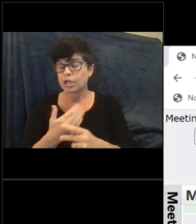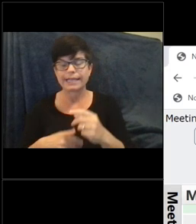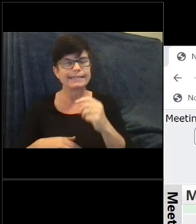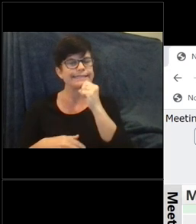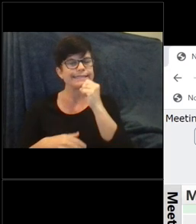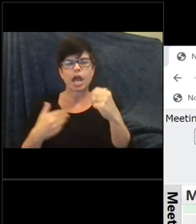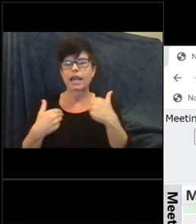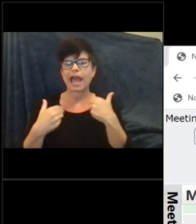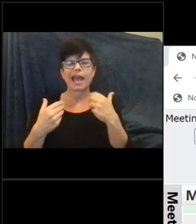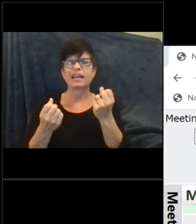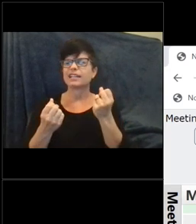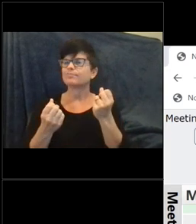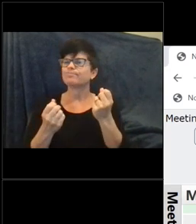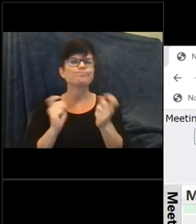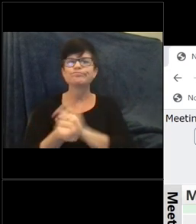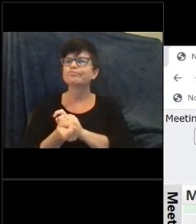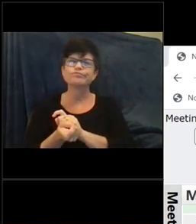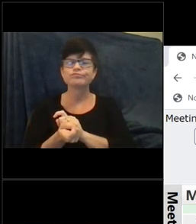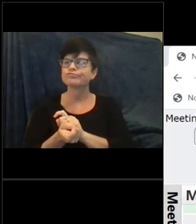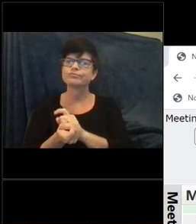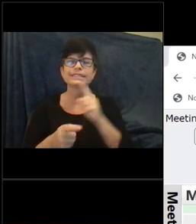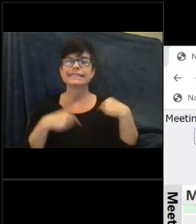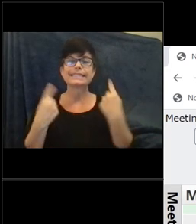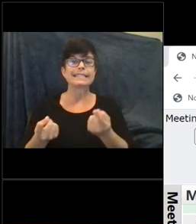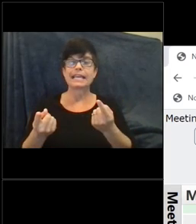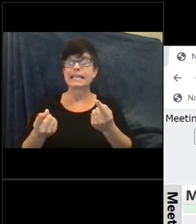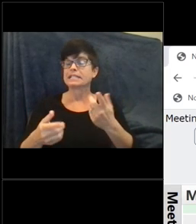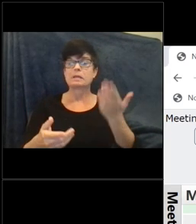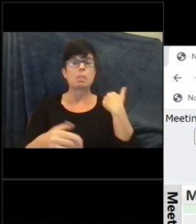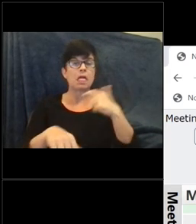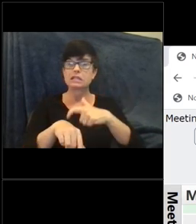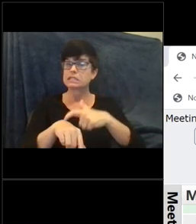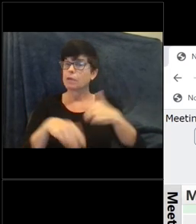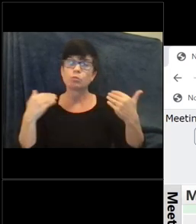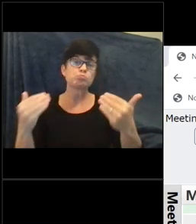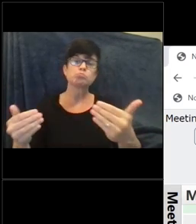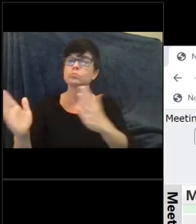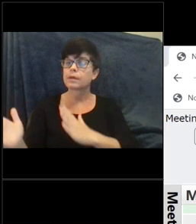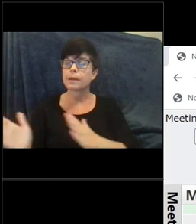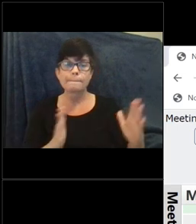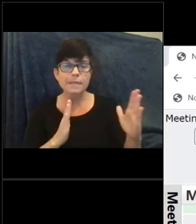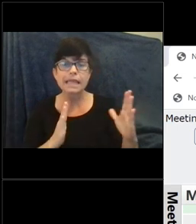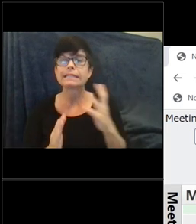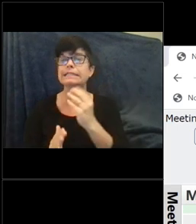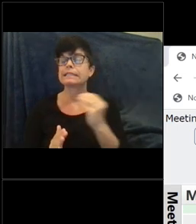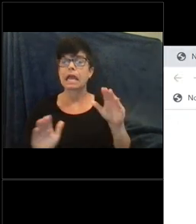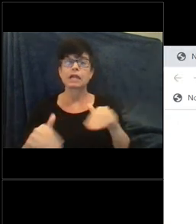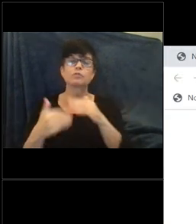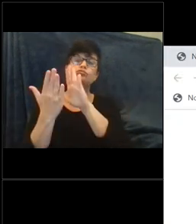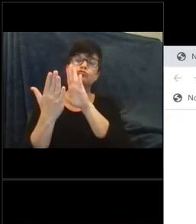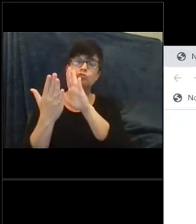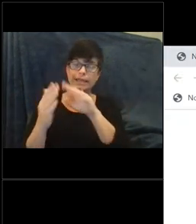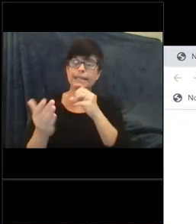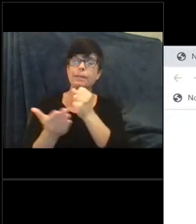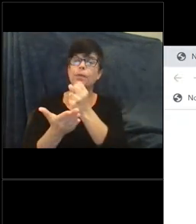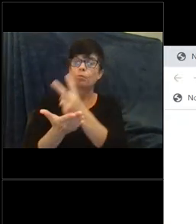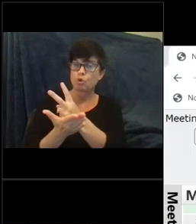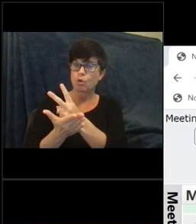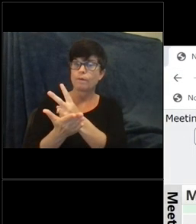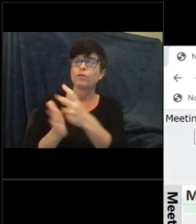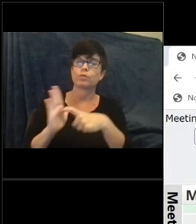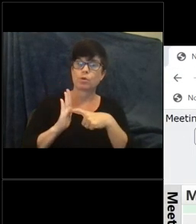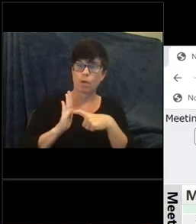we met. We are moving forward with our plans and addressing our conditions of approval at this time, and we